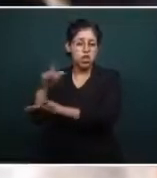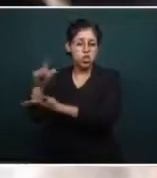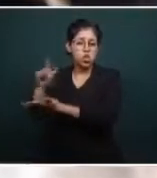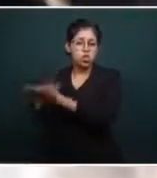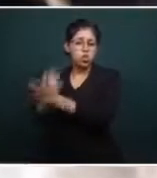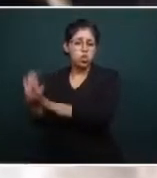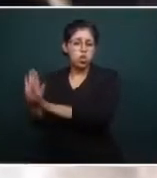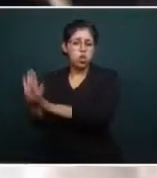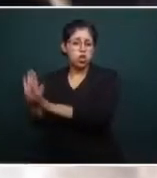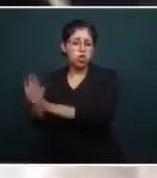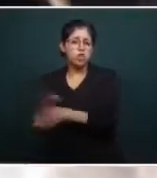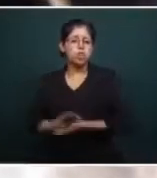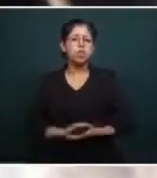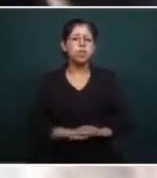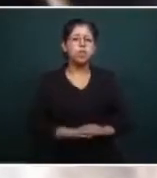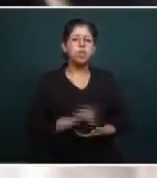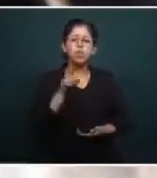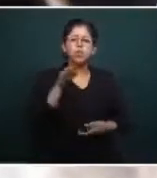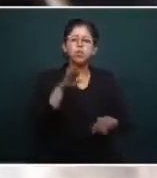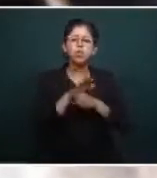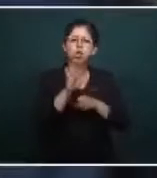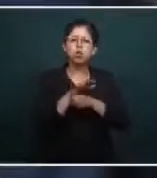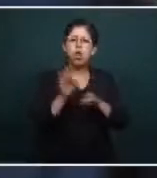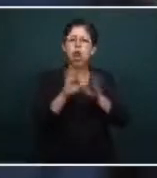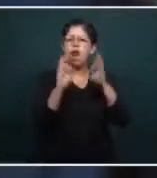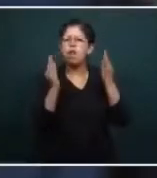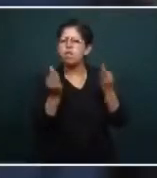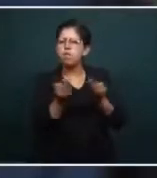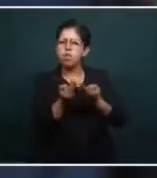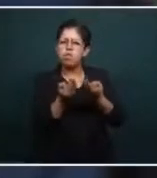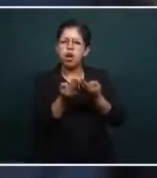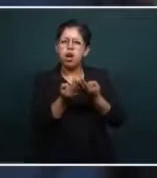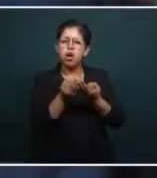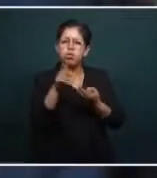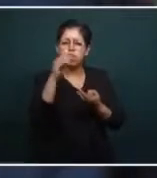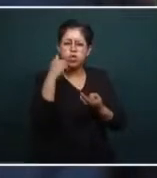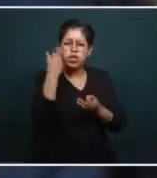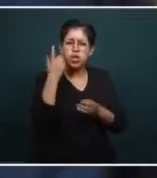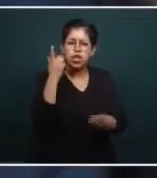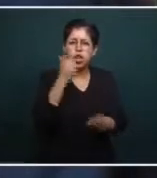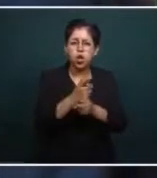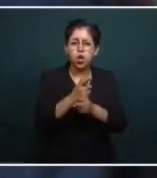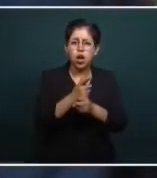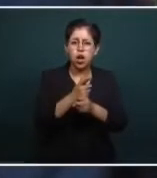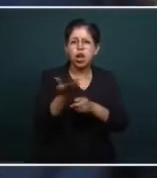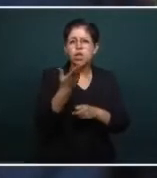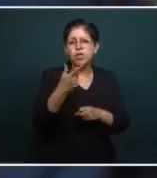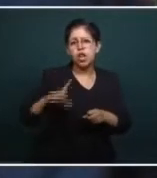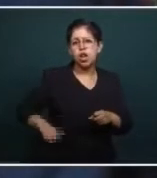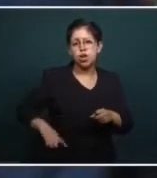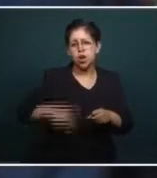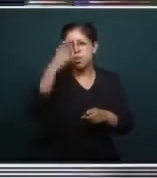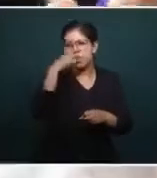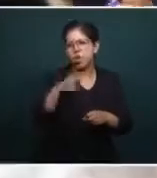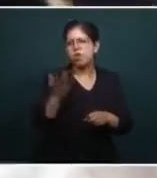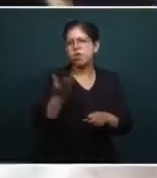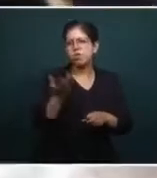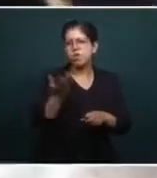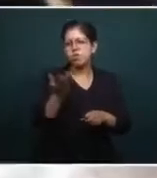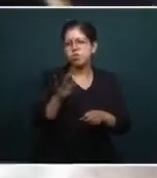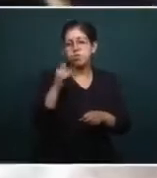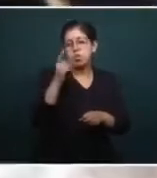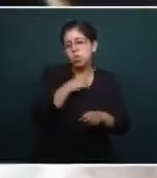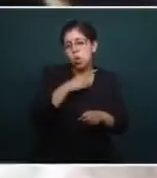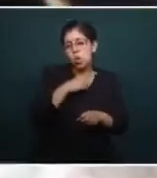es constitucional. constitutional ¿Cuál sería right. entonces la So ruta que what then would you elegiría el take the gobierno route mexicano? that the Se quedaría Mexican solamente people en would este